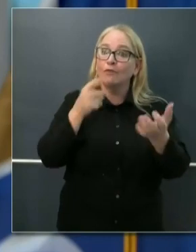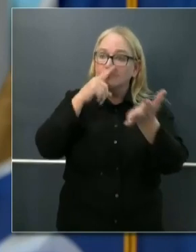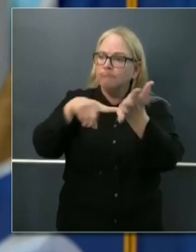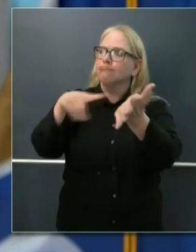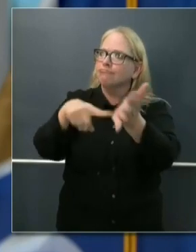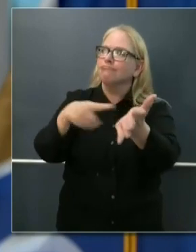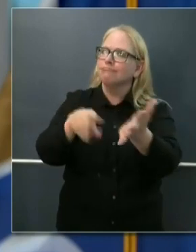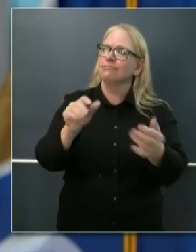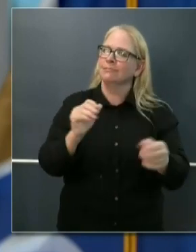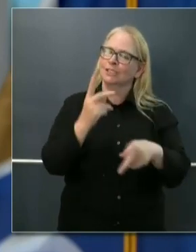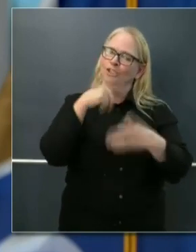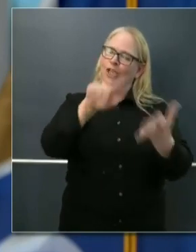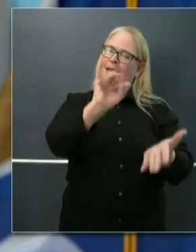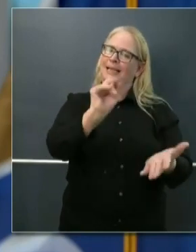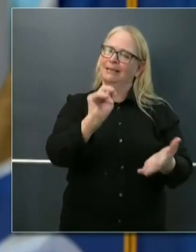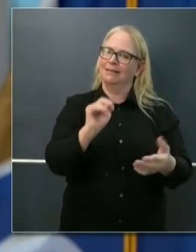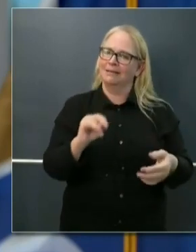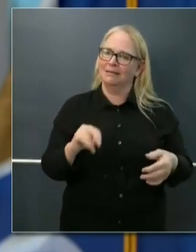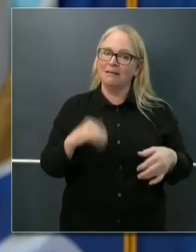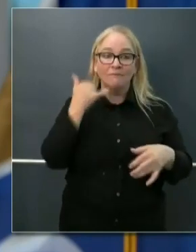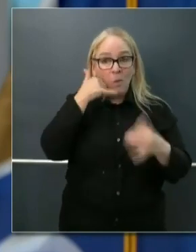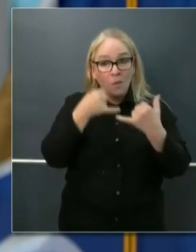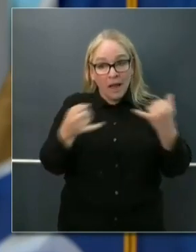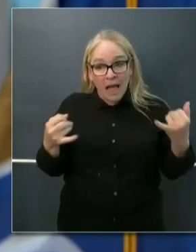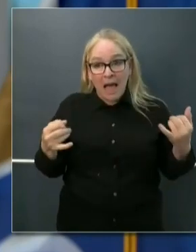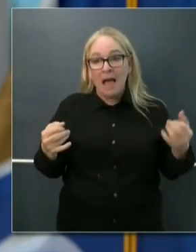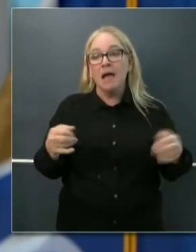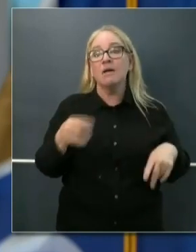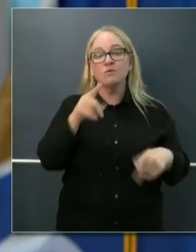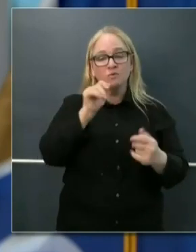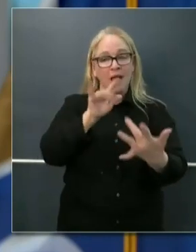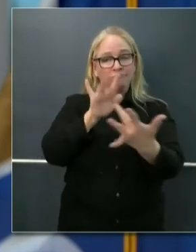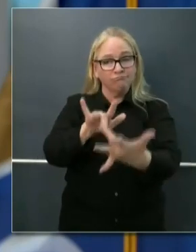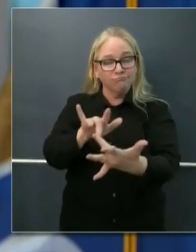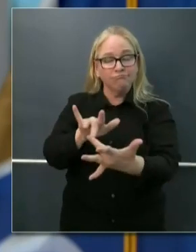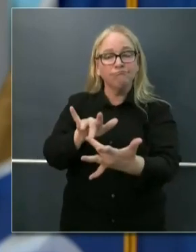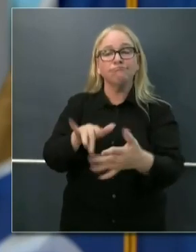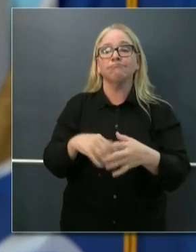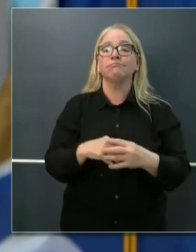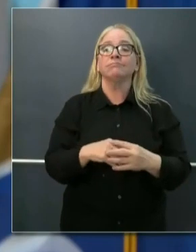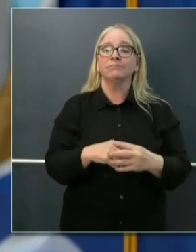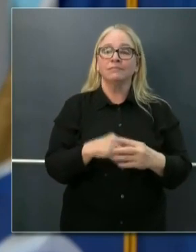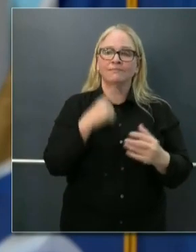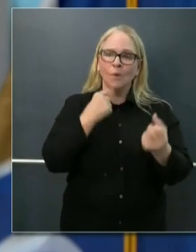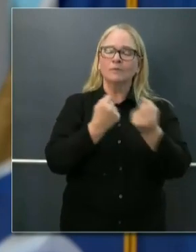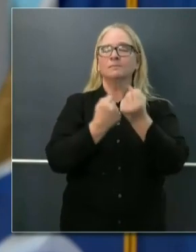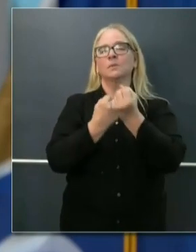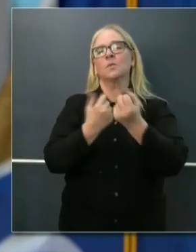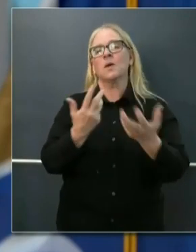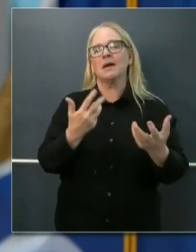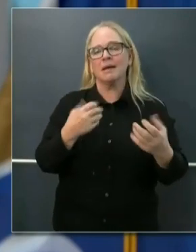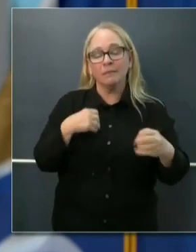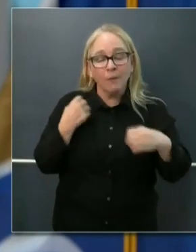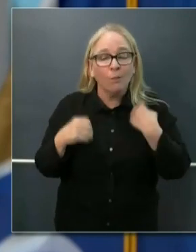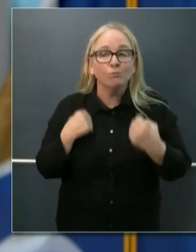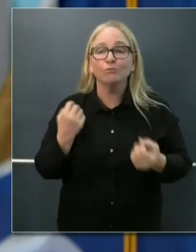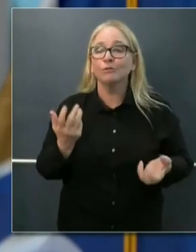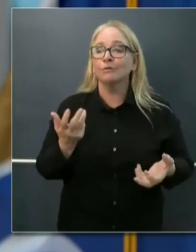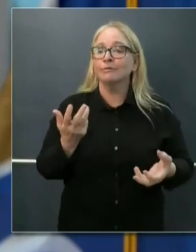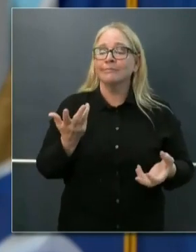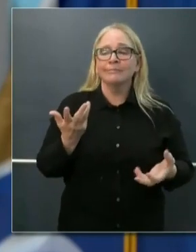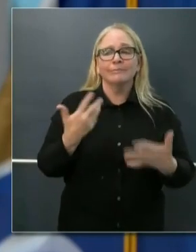creating a line where you can proactively reach out for some support, emotional support, and